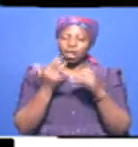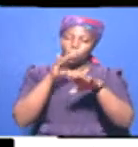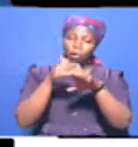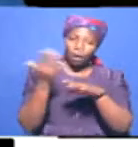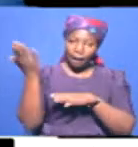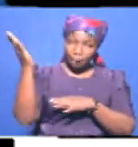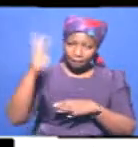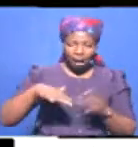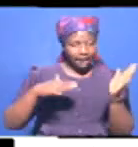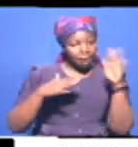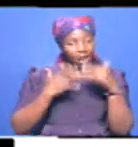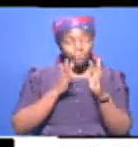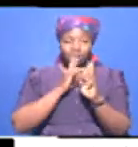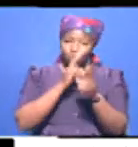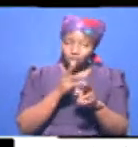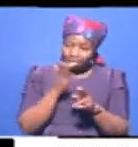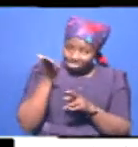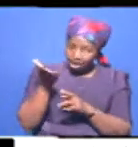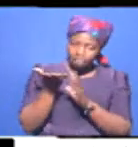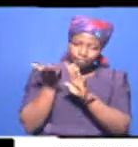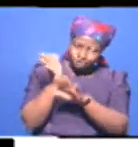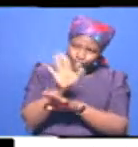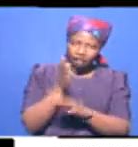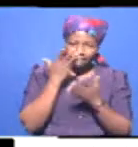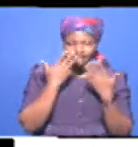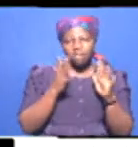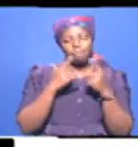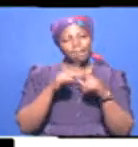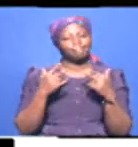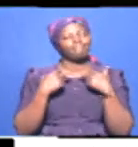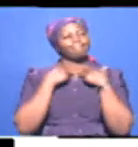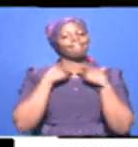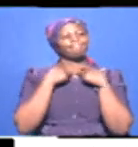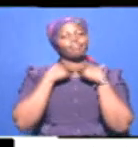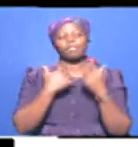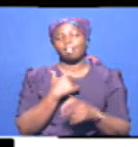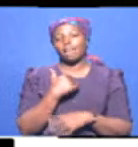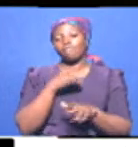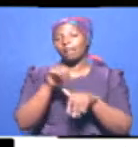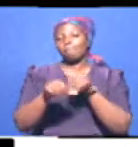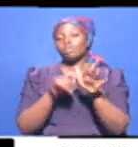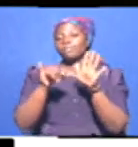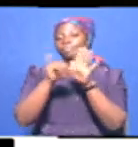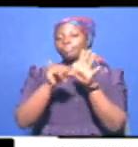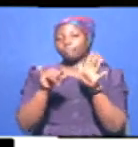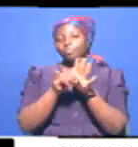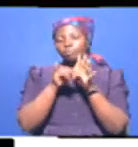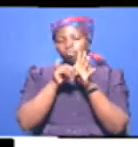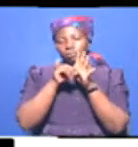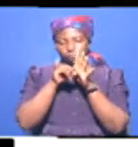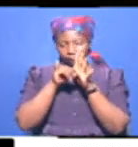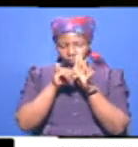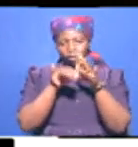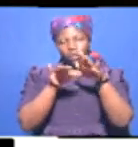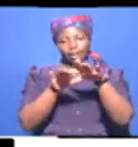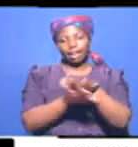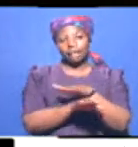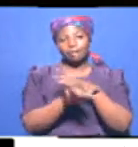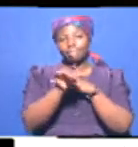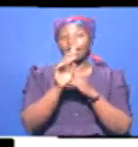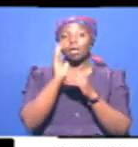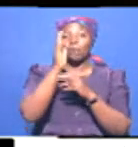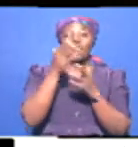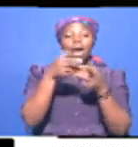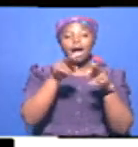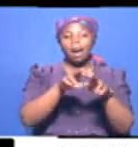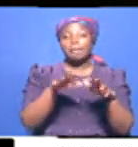still a deadlock in terms of identification of a running mate. How will this pan out? Obviously,